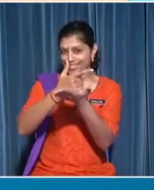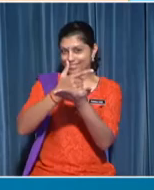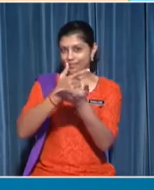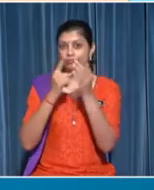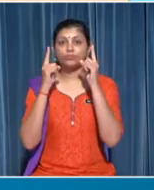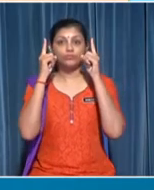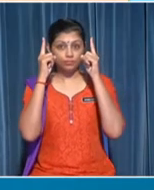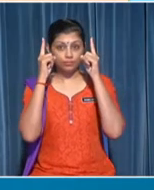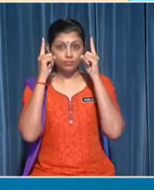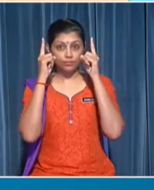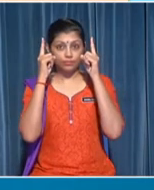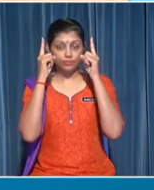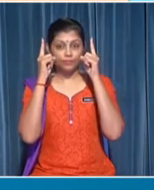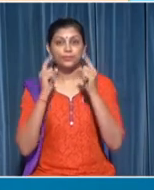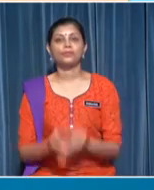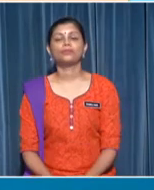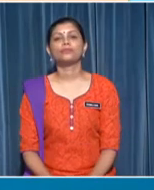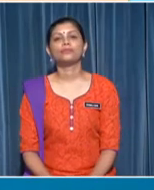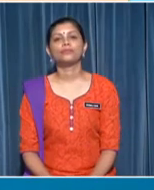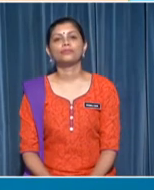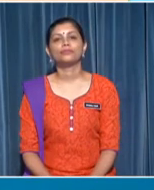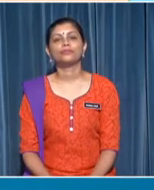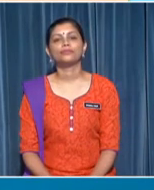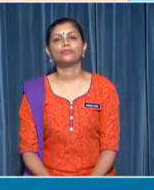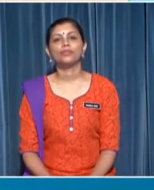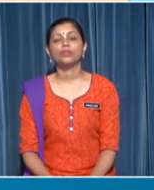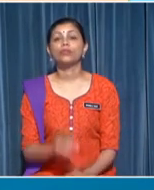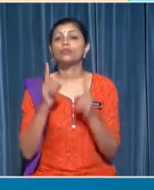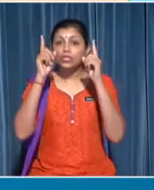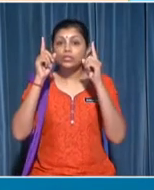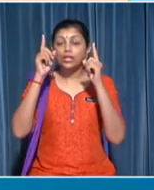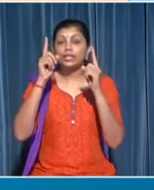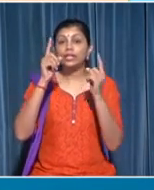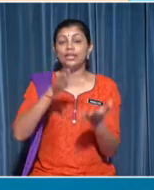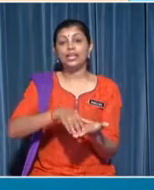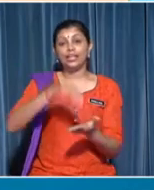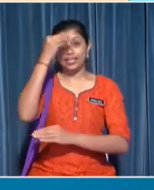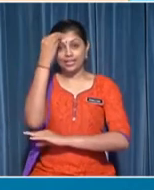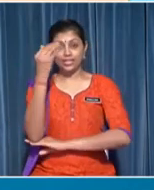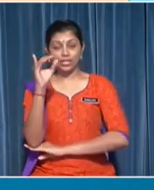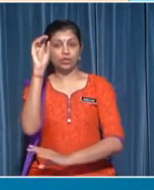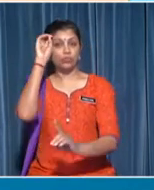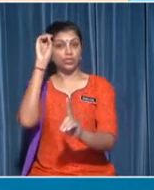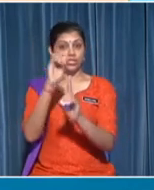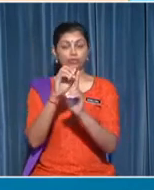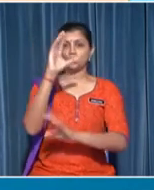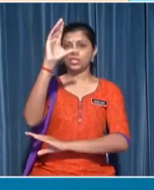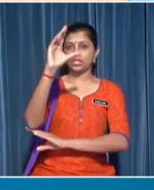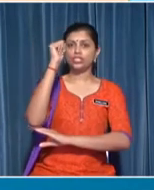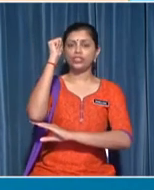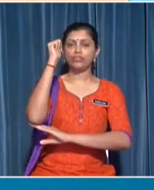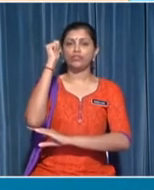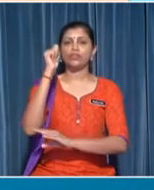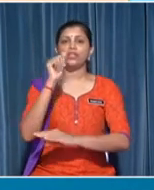this slide. These are the learning objectives that we need to attain by the end of this